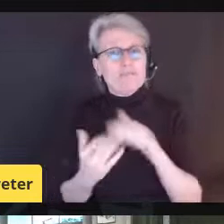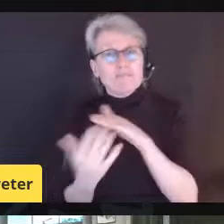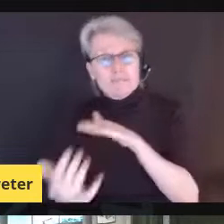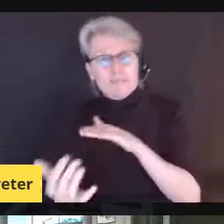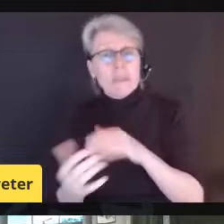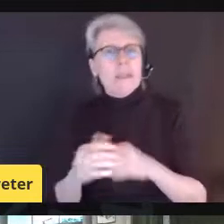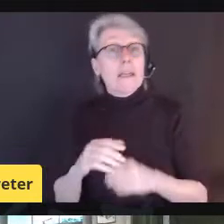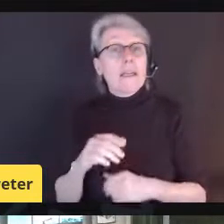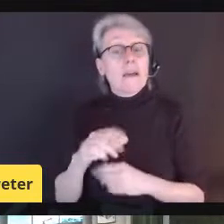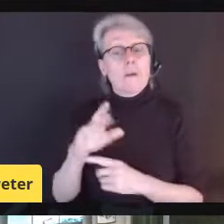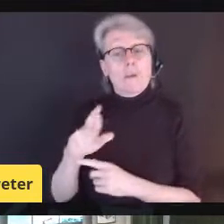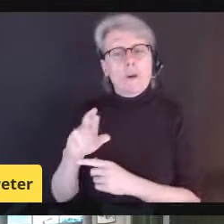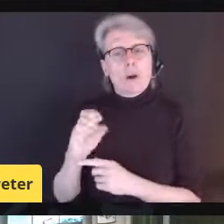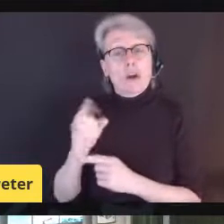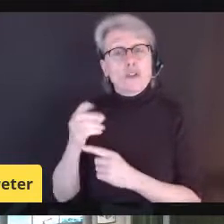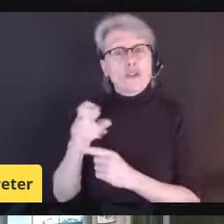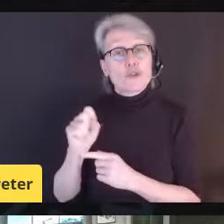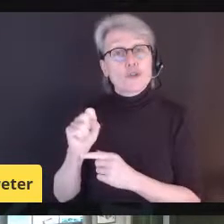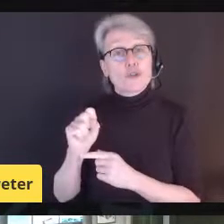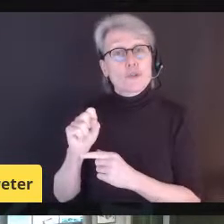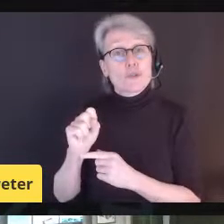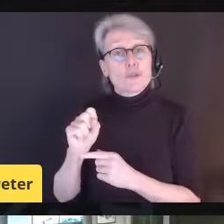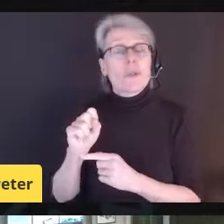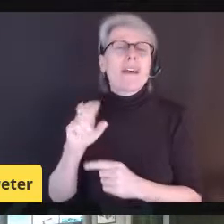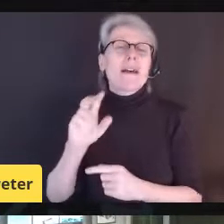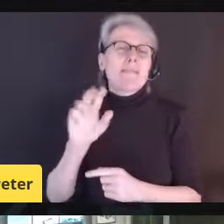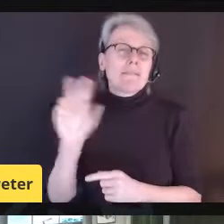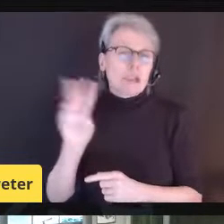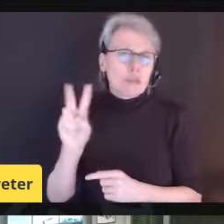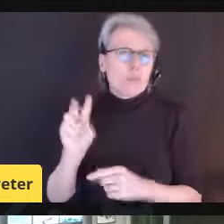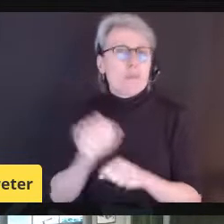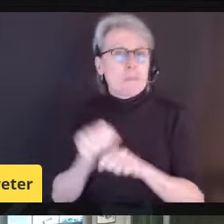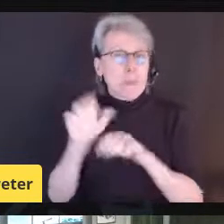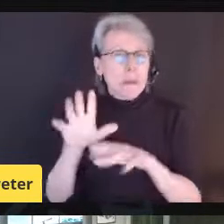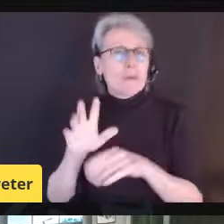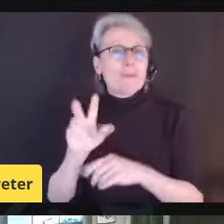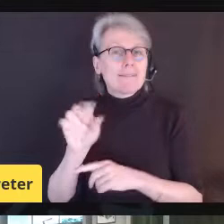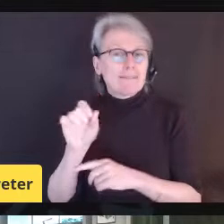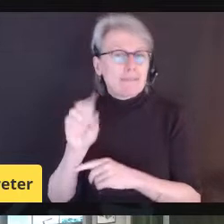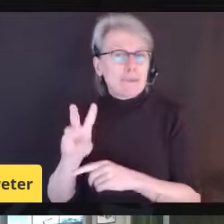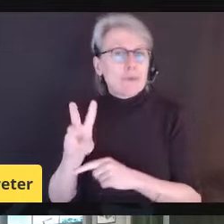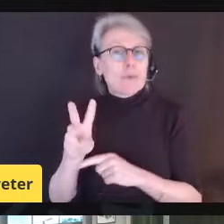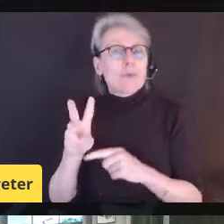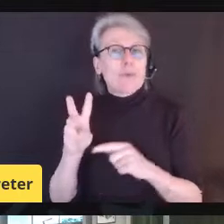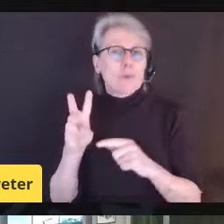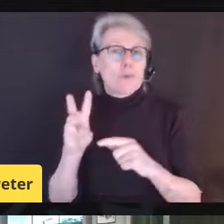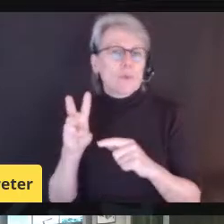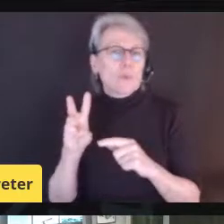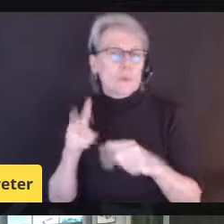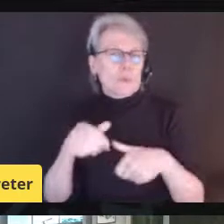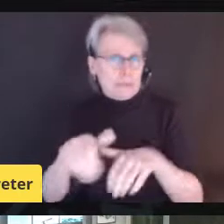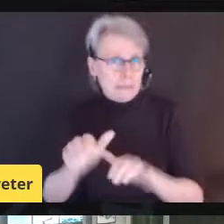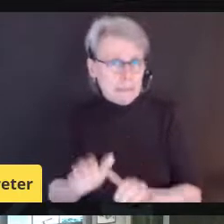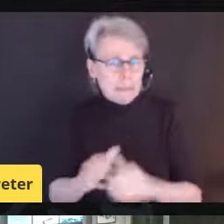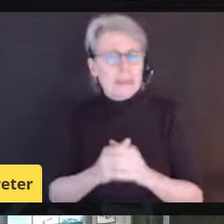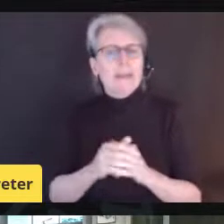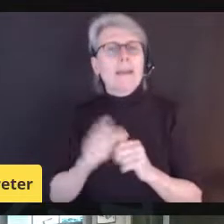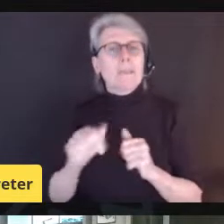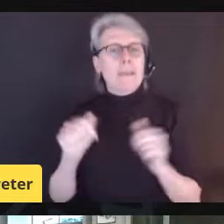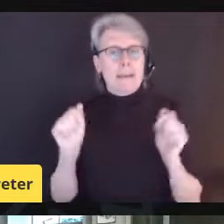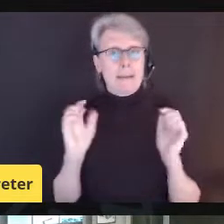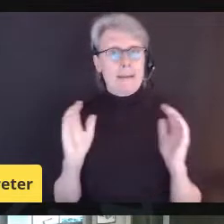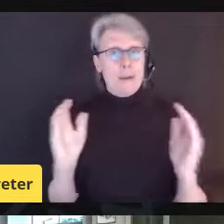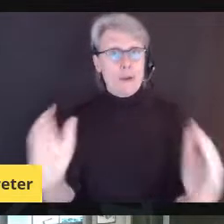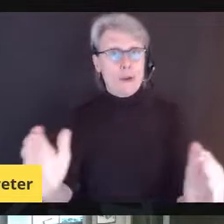in Vancouver, Mountain View Cemetery. So the inside of a cremation chamber is like